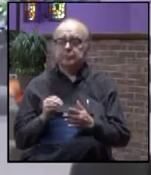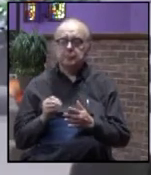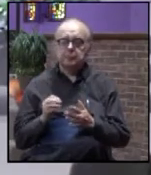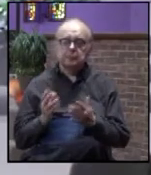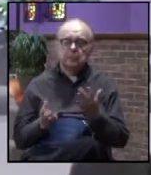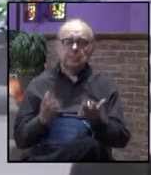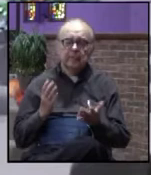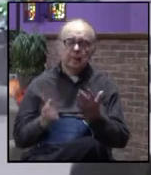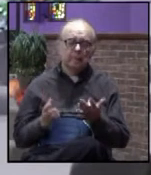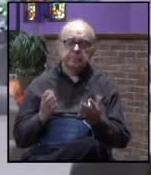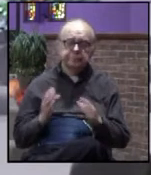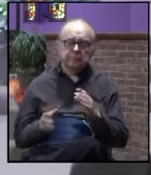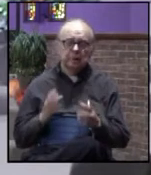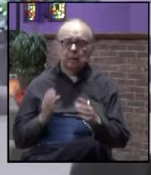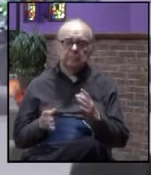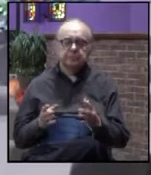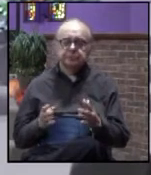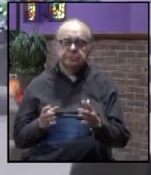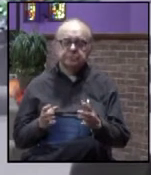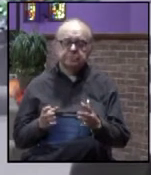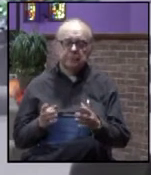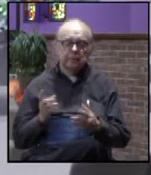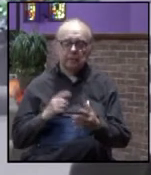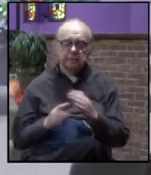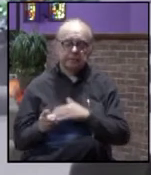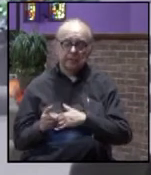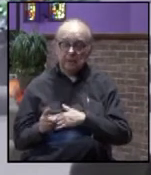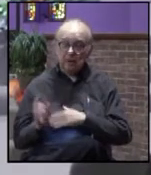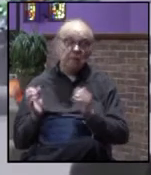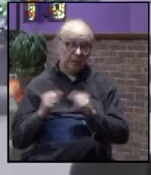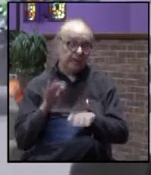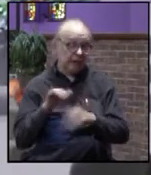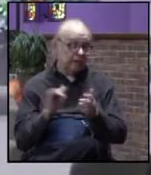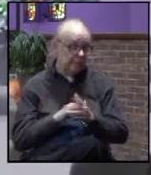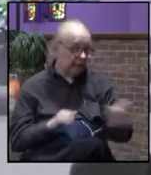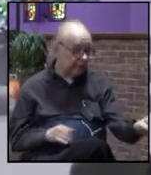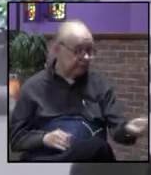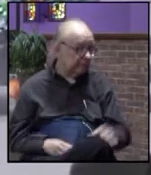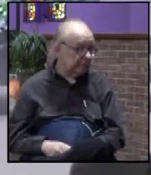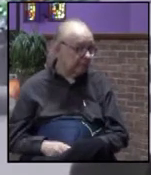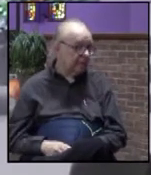I think maybe the conversation may have kind of gone like this. You want to fight over it?